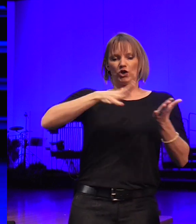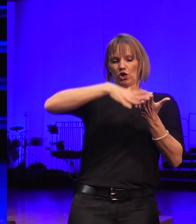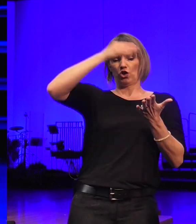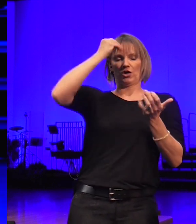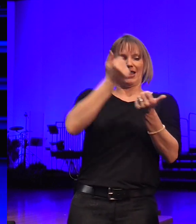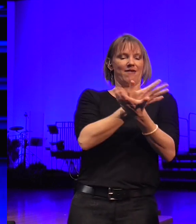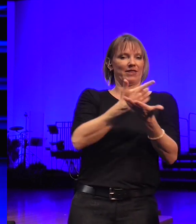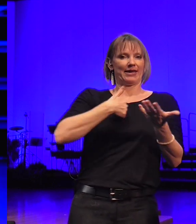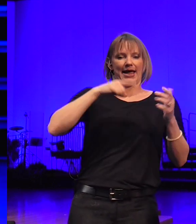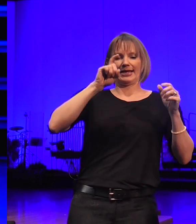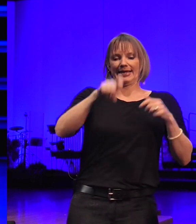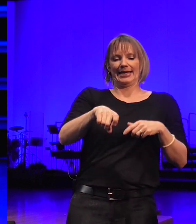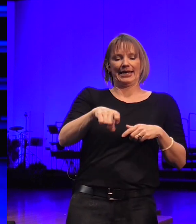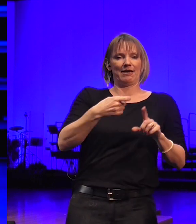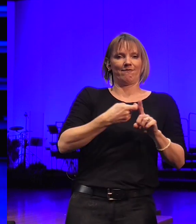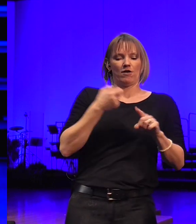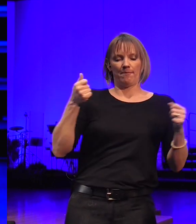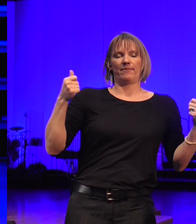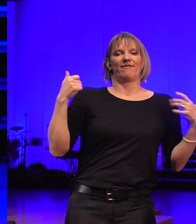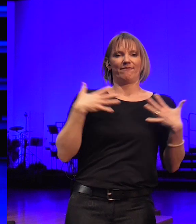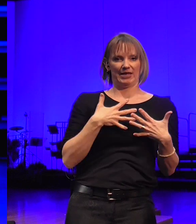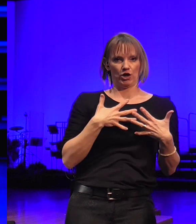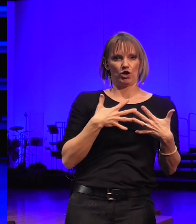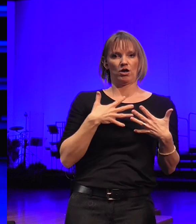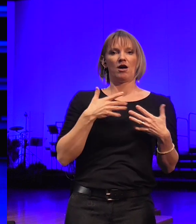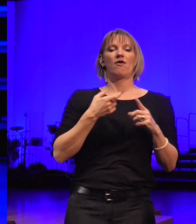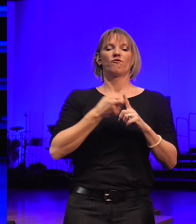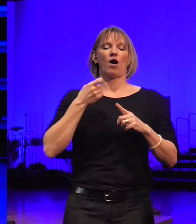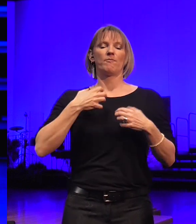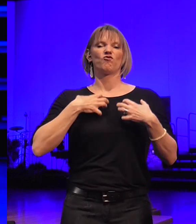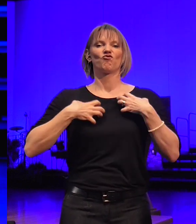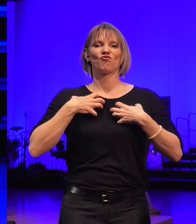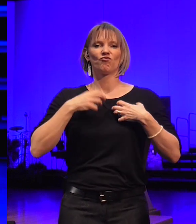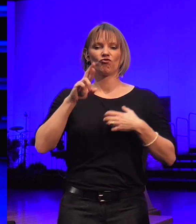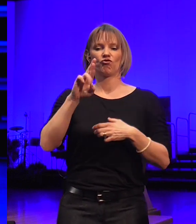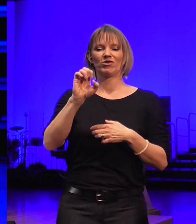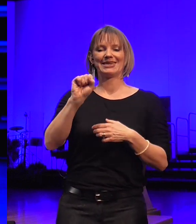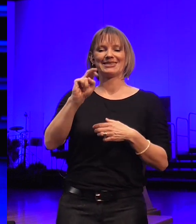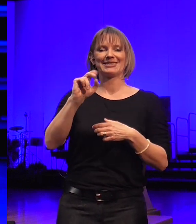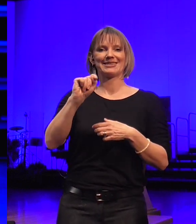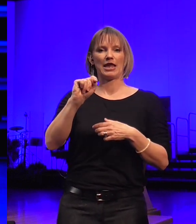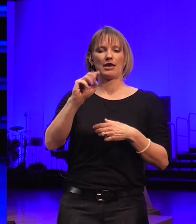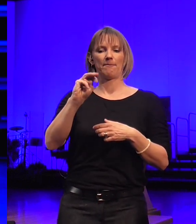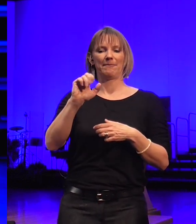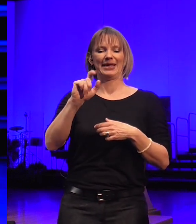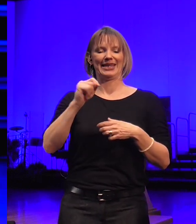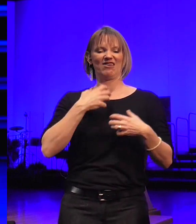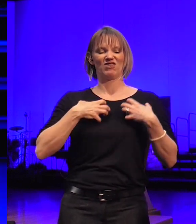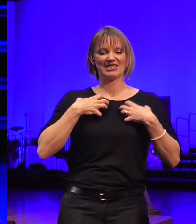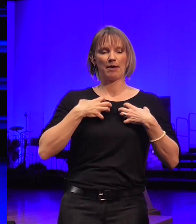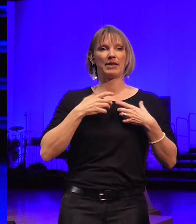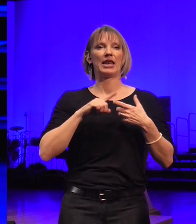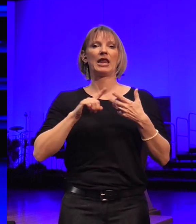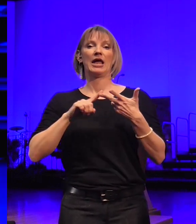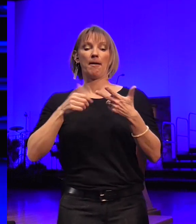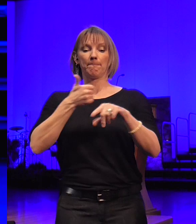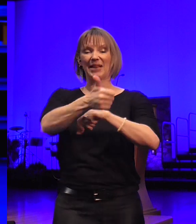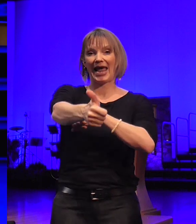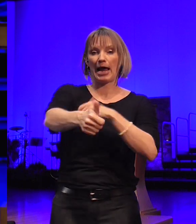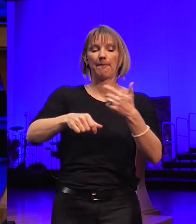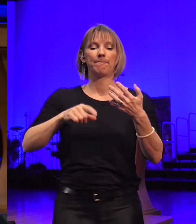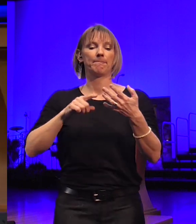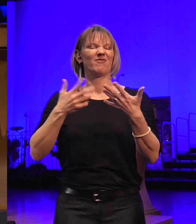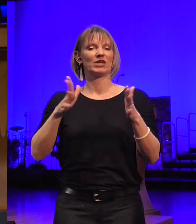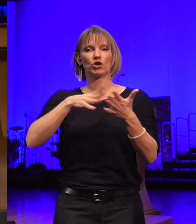I've learned everything I need to learn from resentment. I've learned everything I need to learn from blame. I've